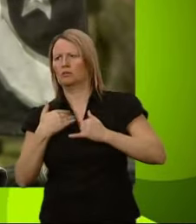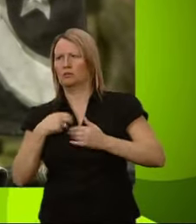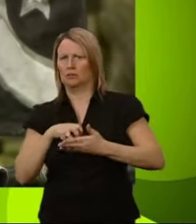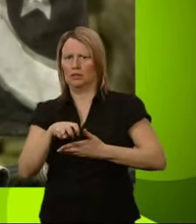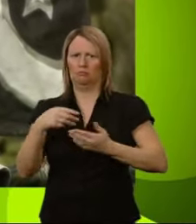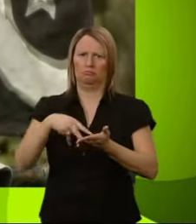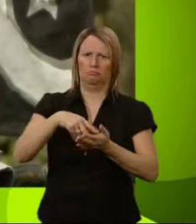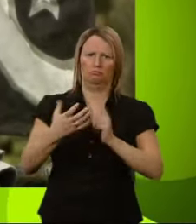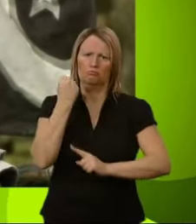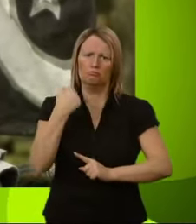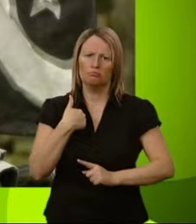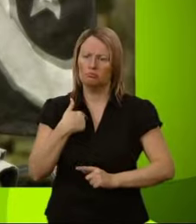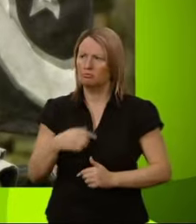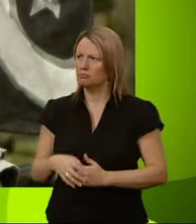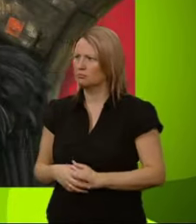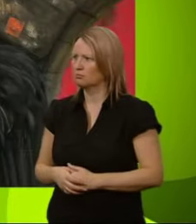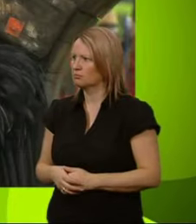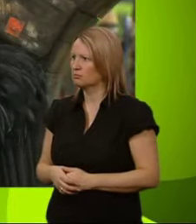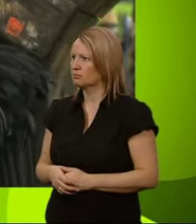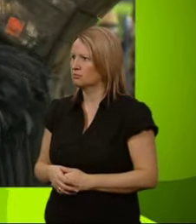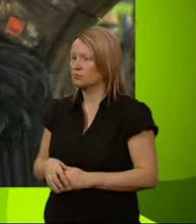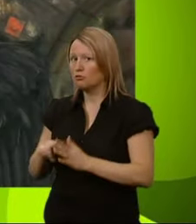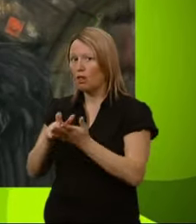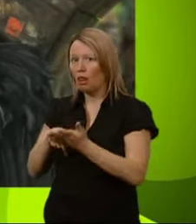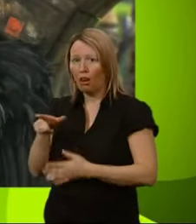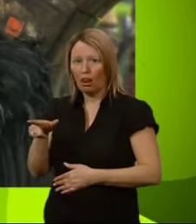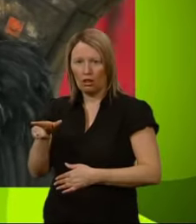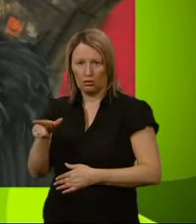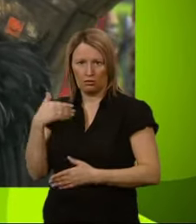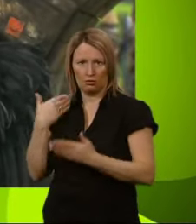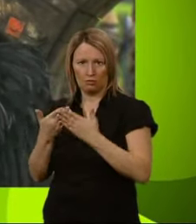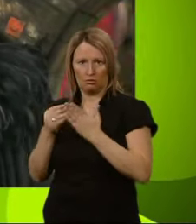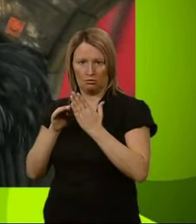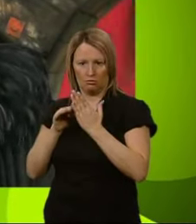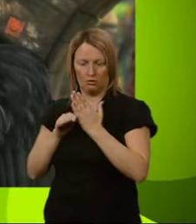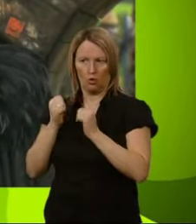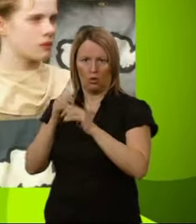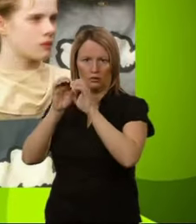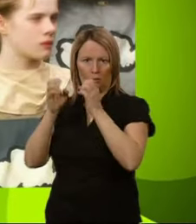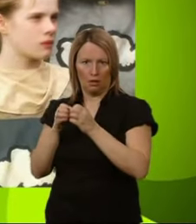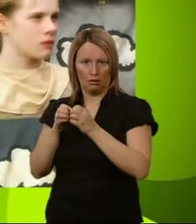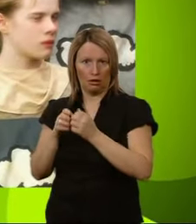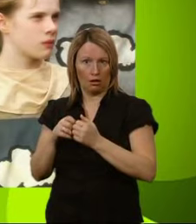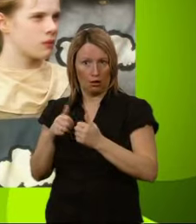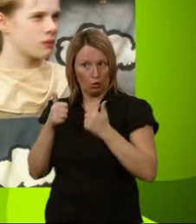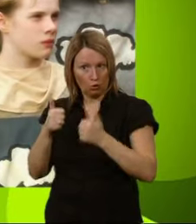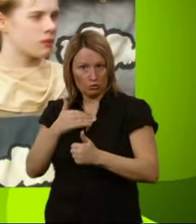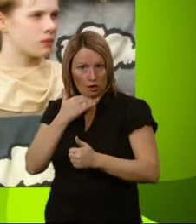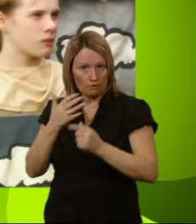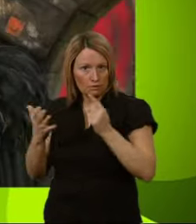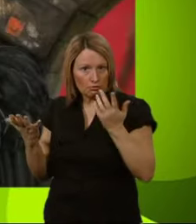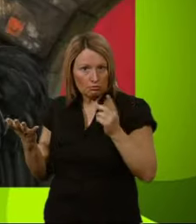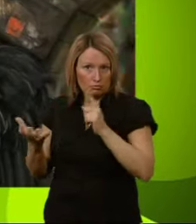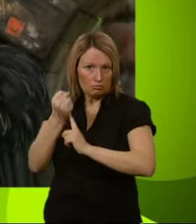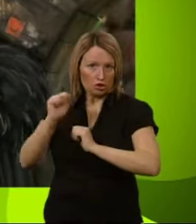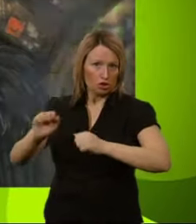want to have a good shot at the last stand. Dairel, your lead has now slipped to a single gold ring. Is